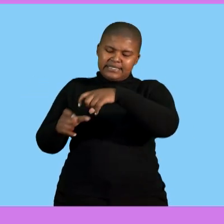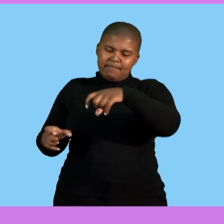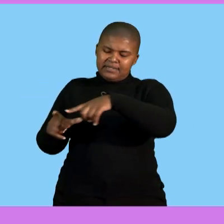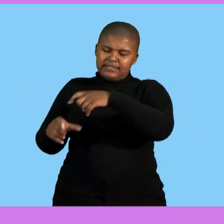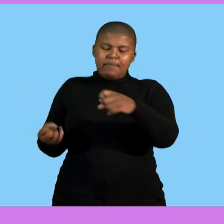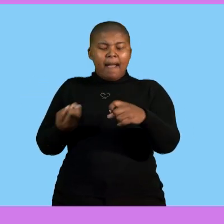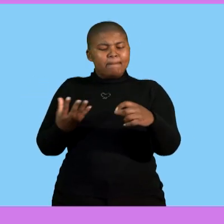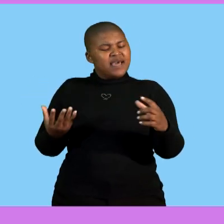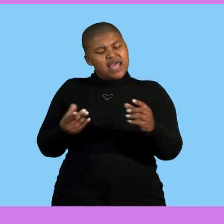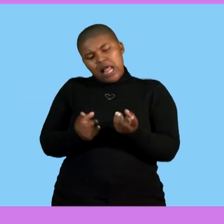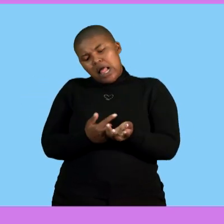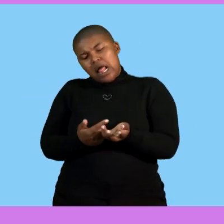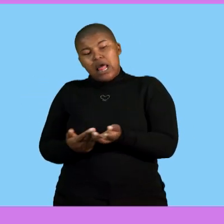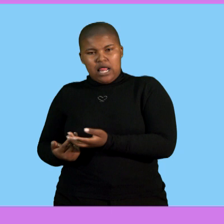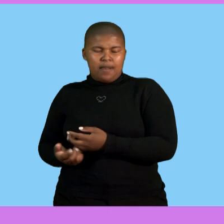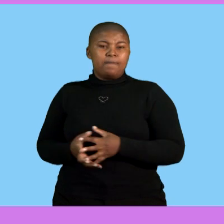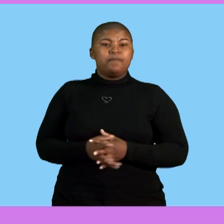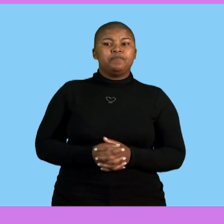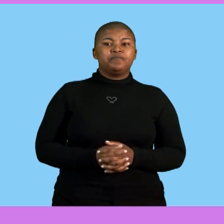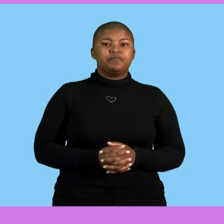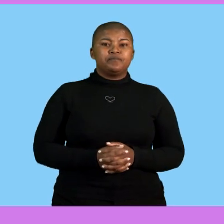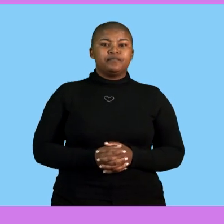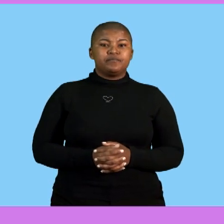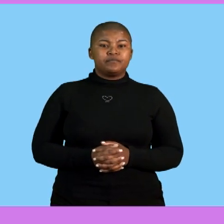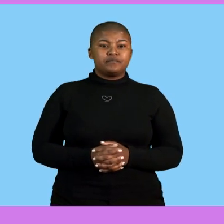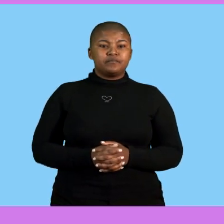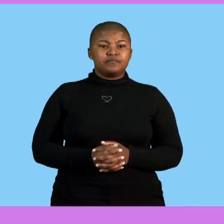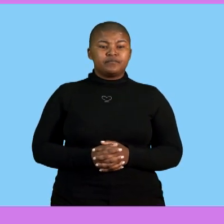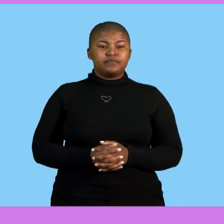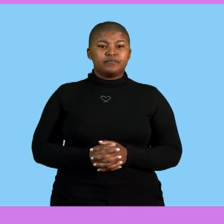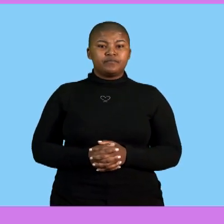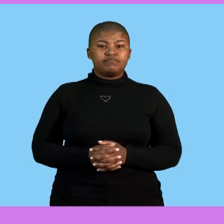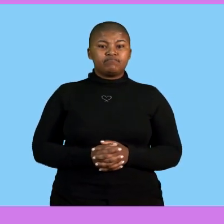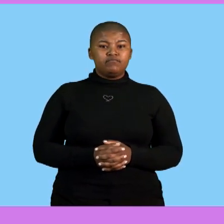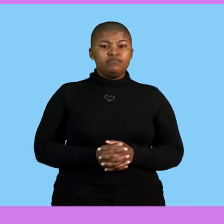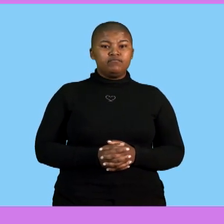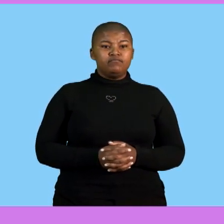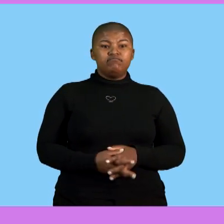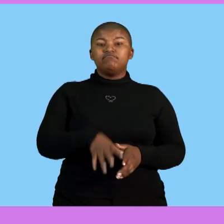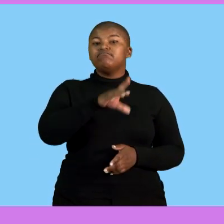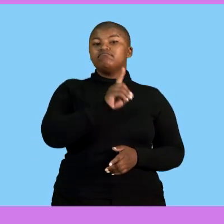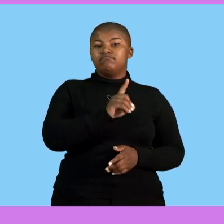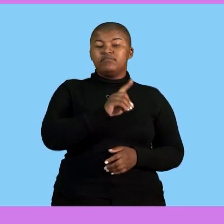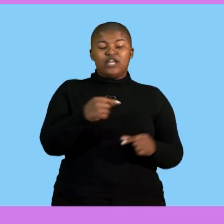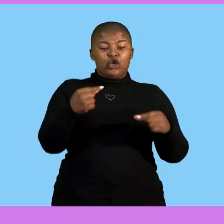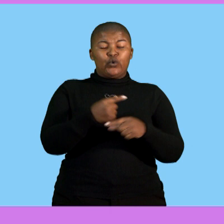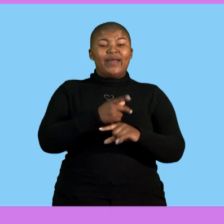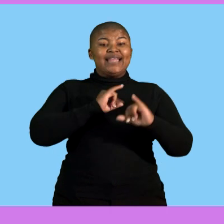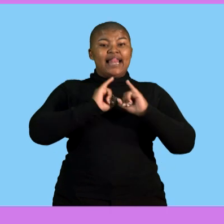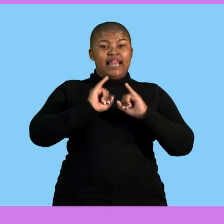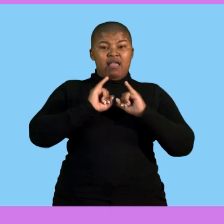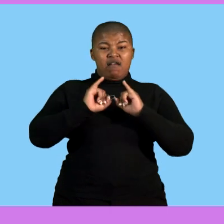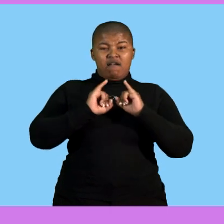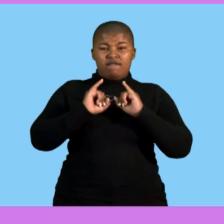that will be issued out to the health workers. Number D, factors affecting